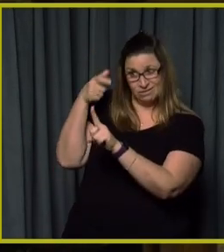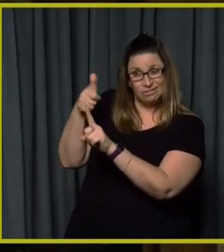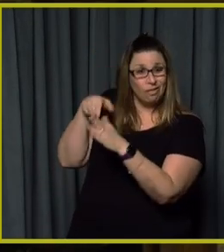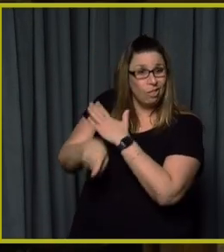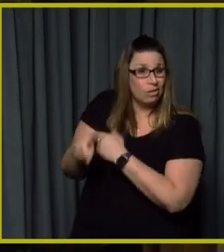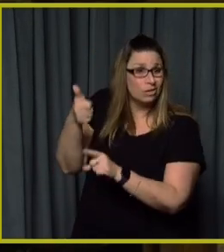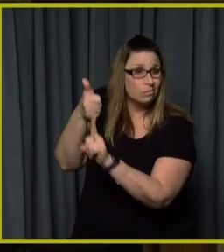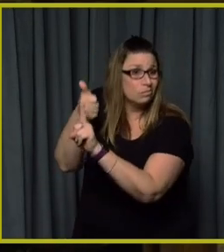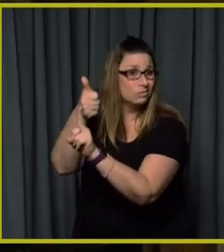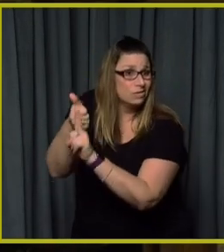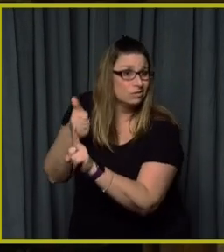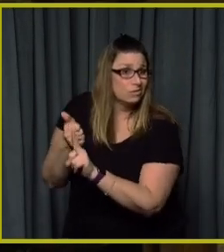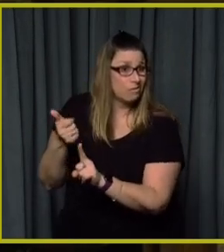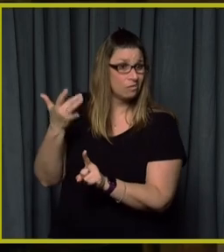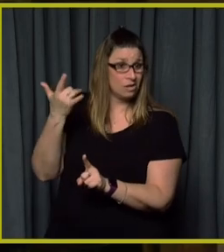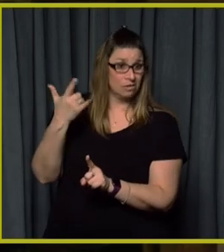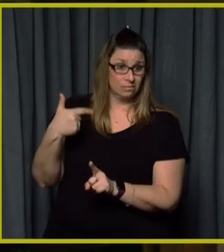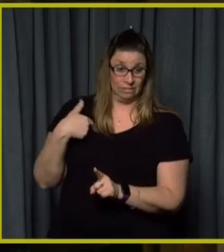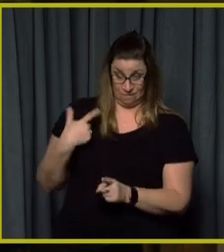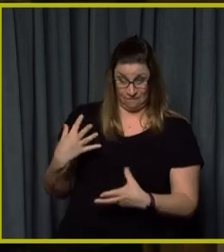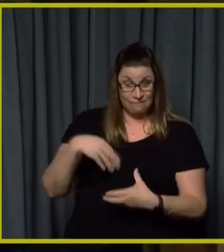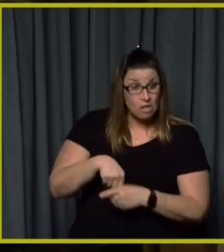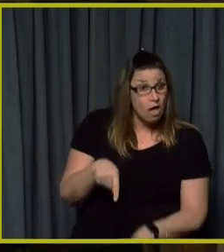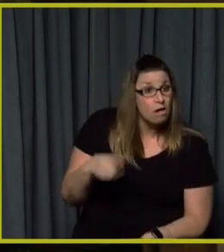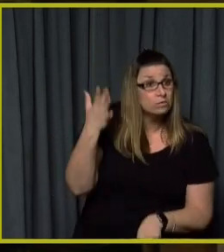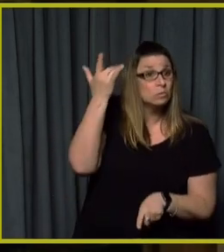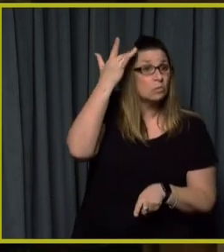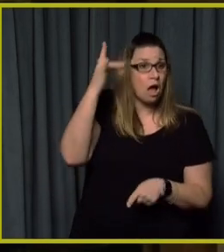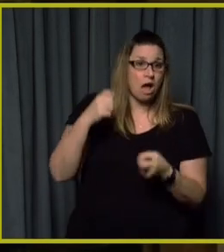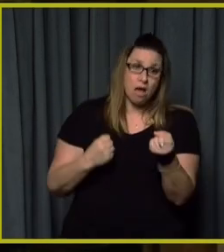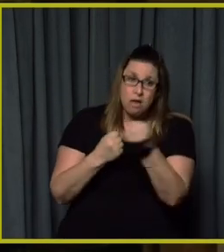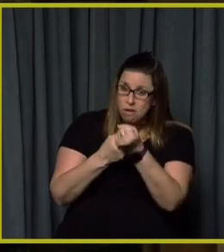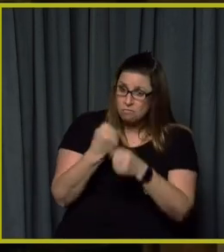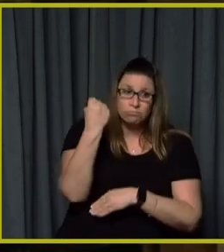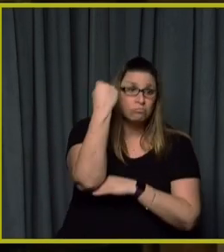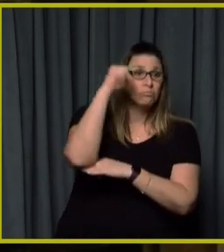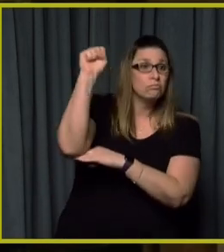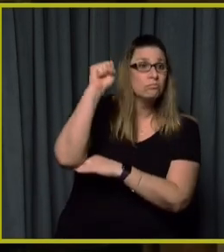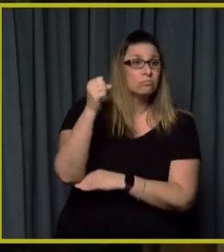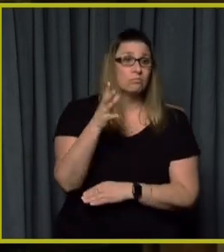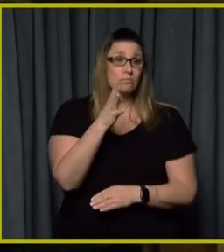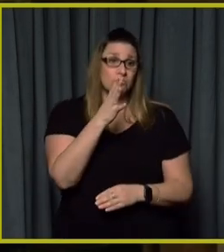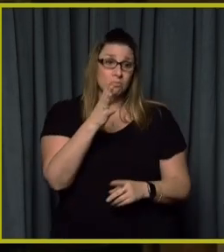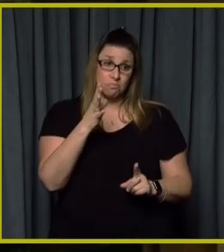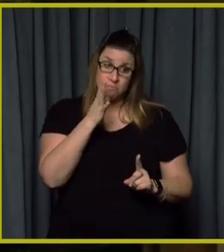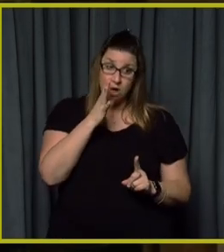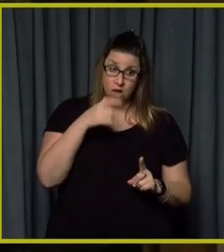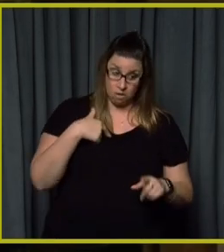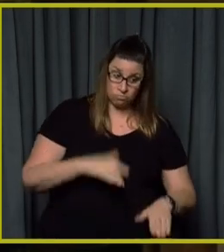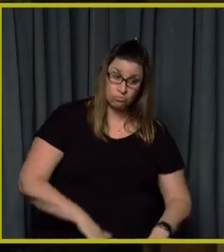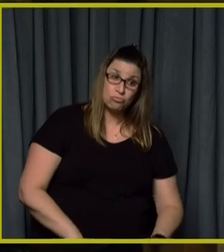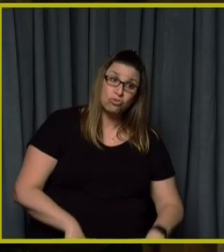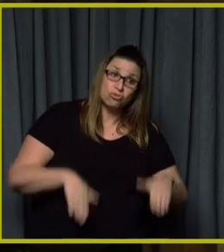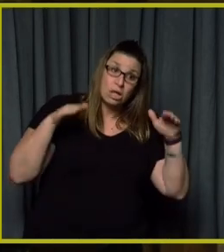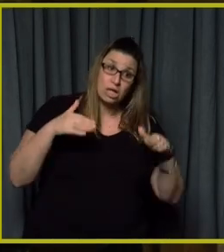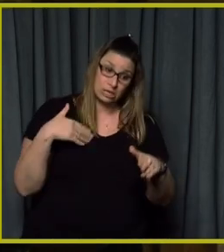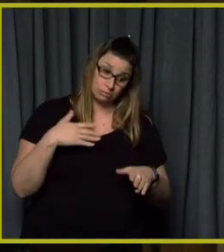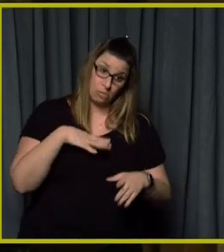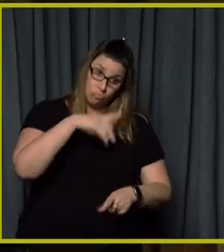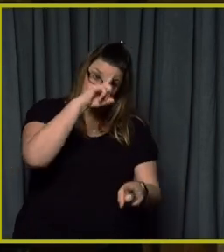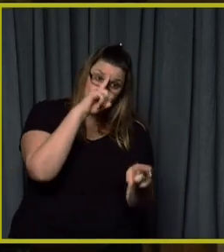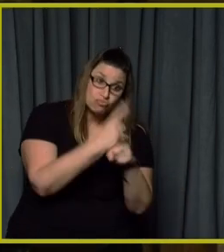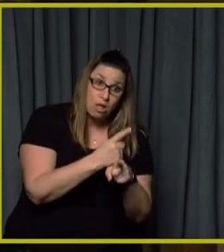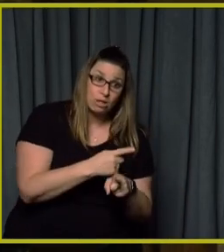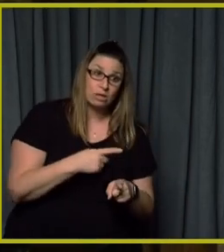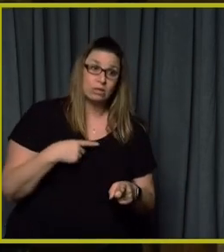mother, who raised me and my brother without anybody around, without anybody.